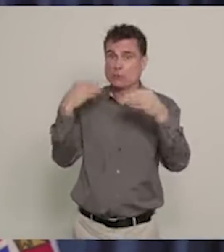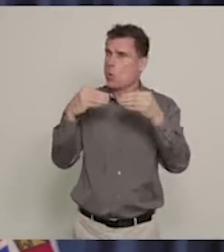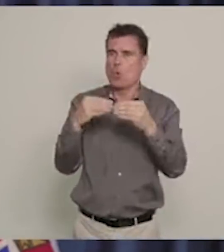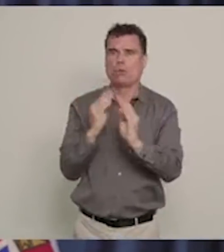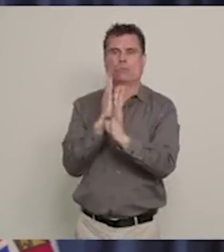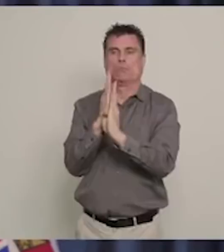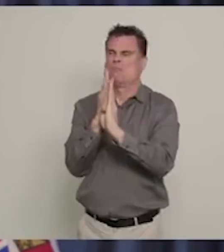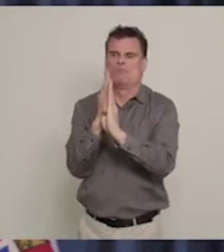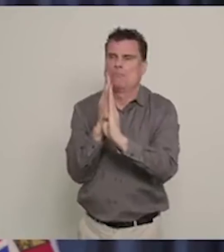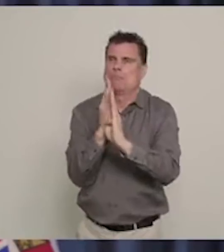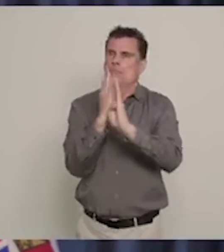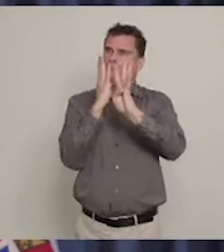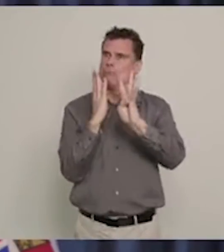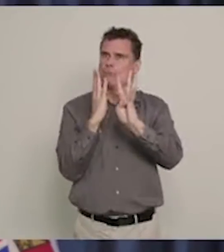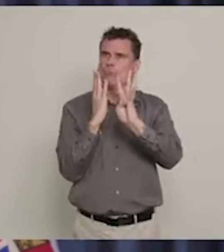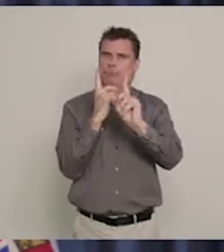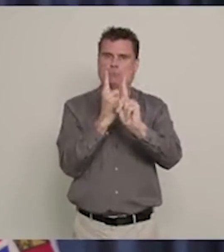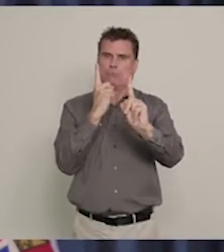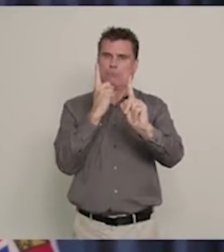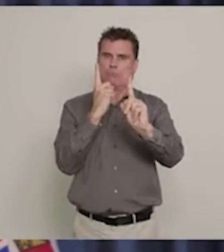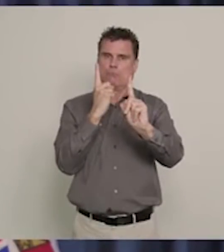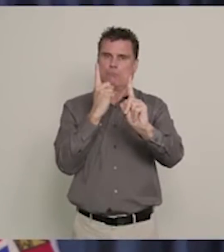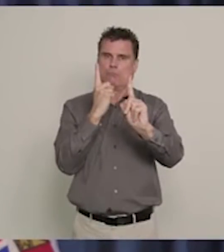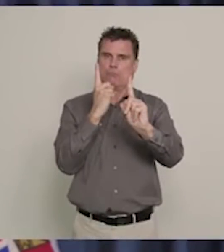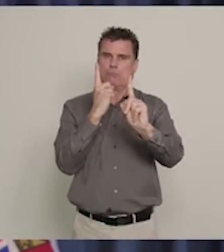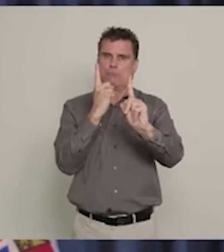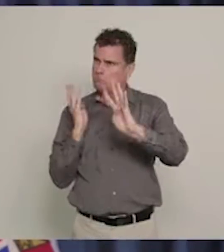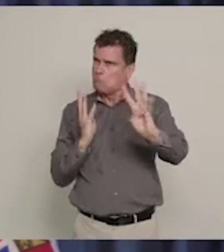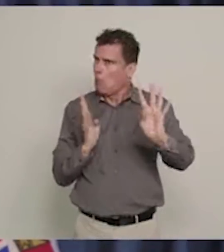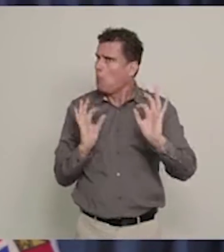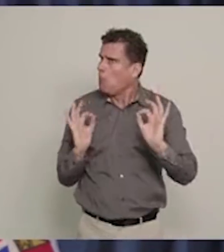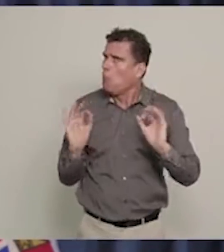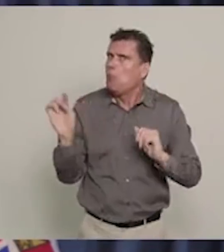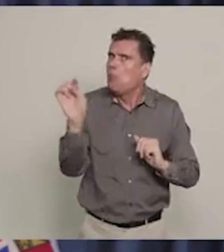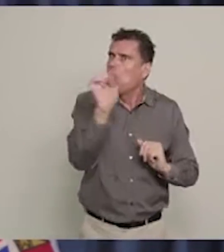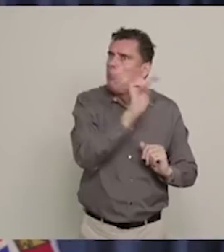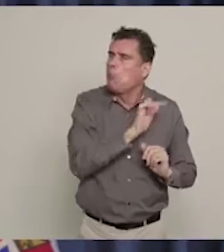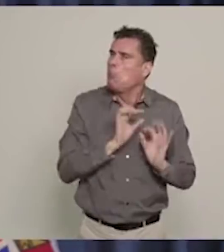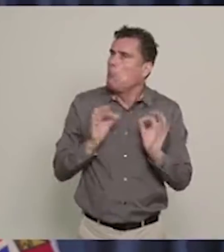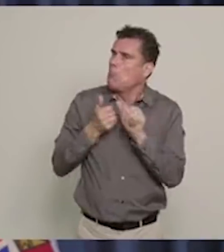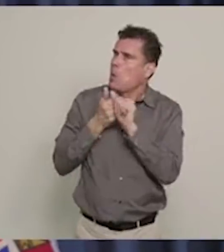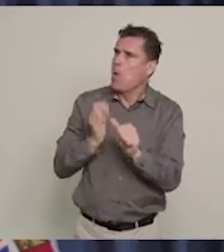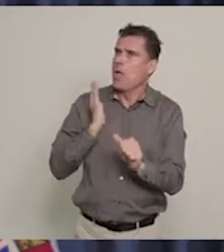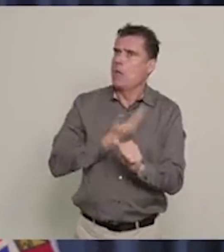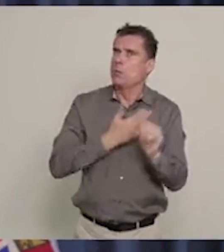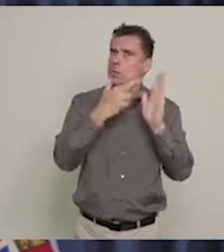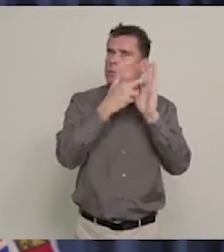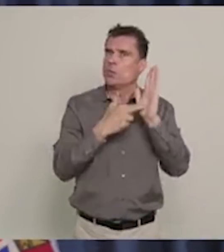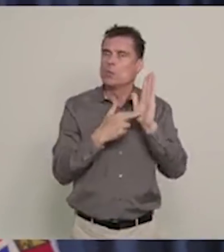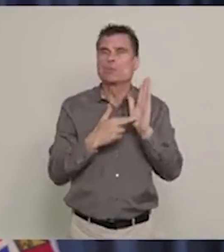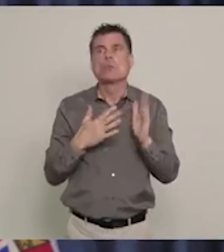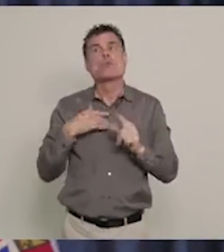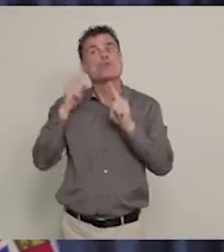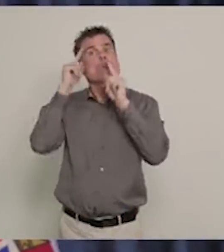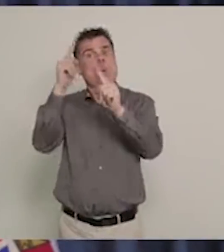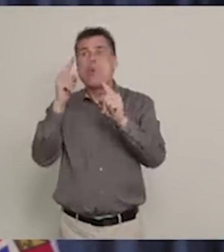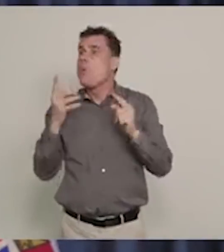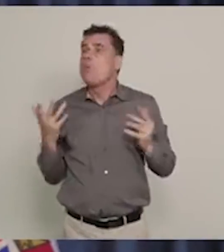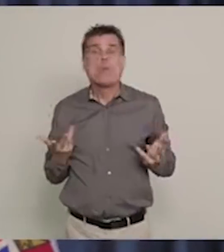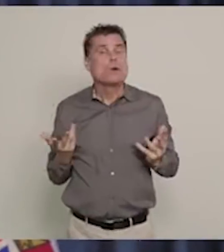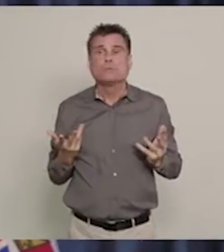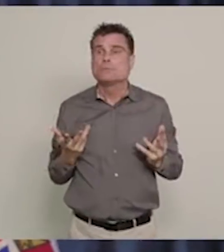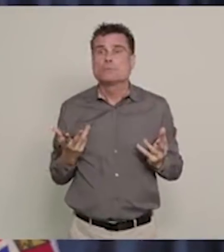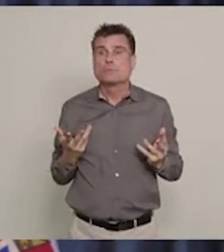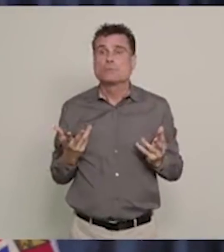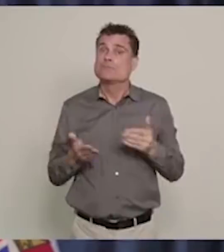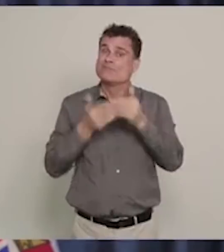the ones which the measures that we deal with is that ability to deliver goods any time of the day or night to